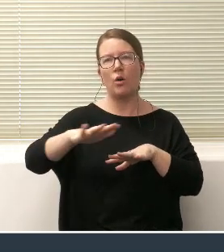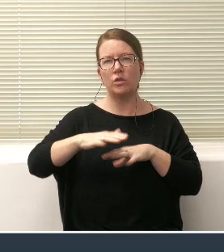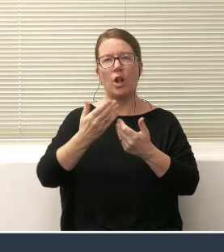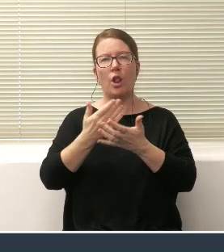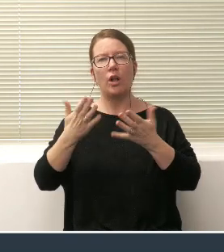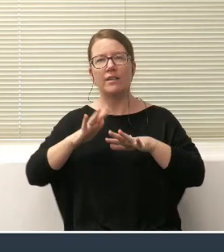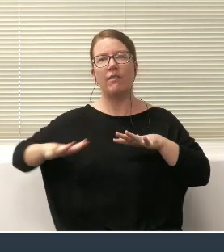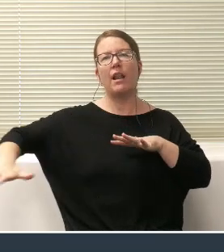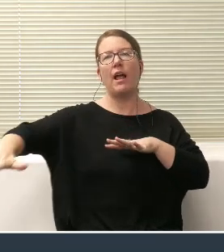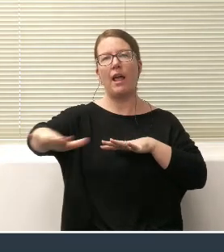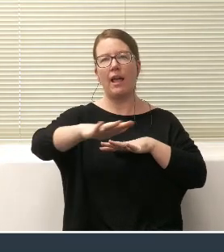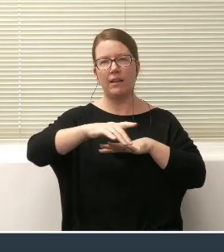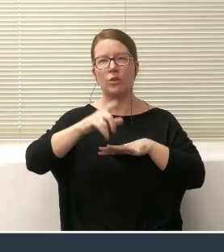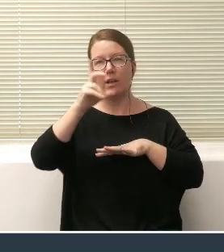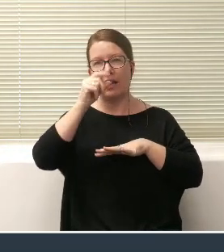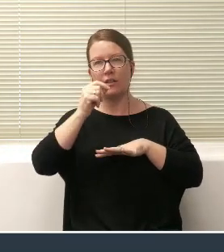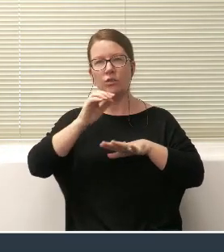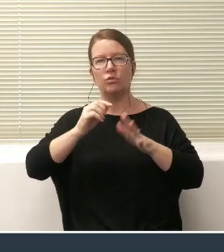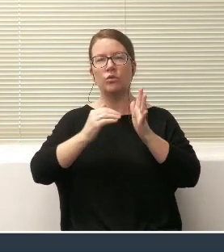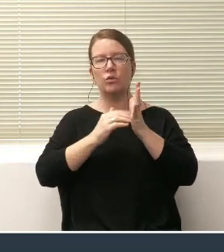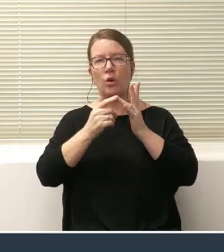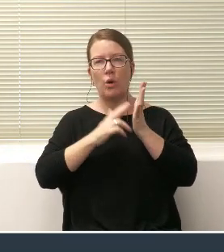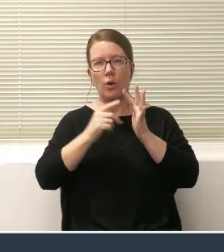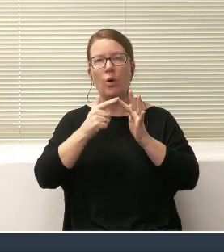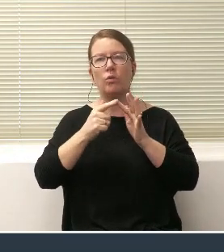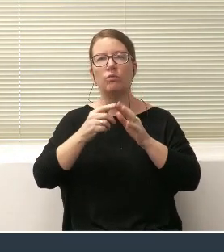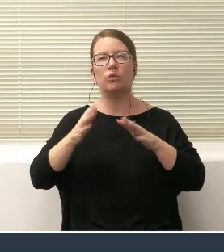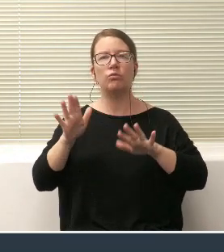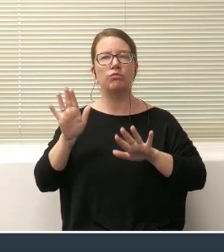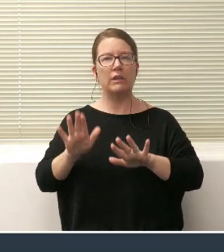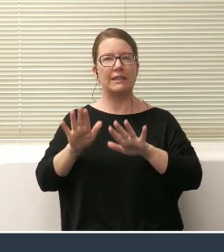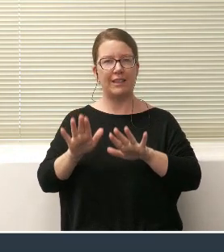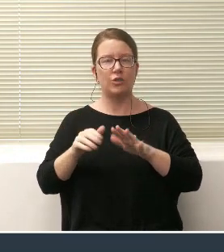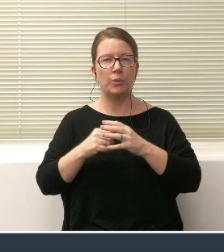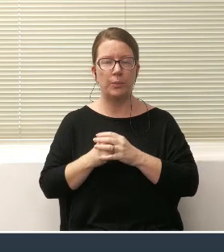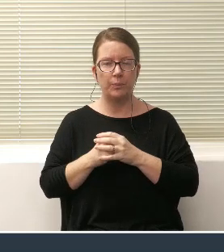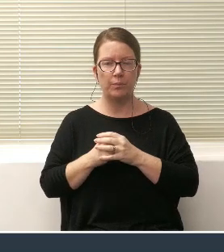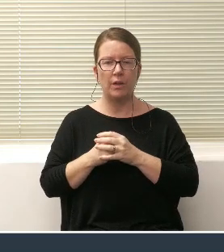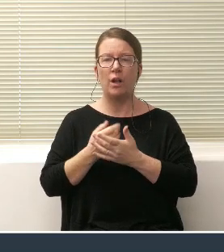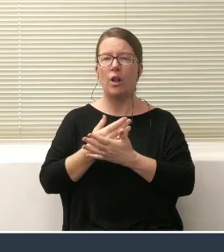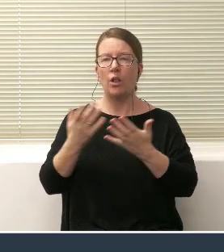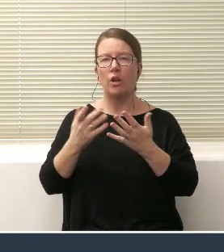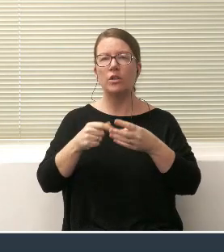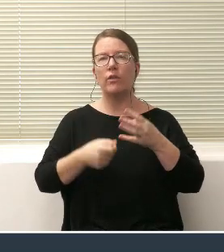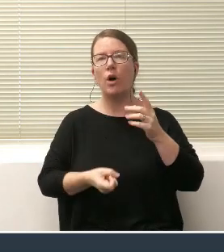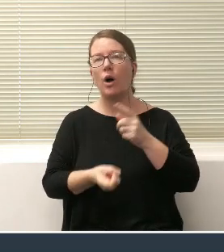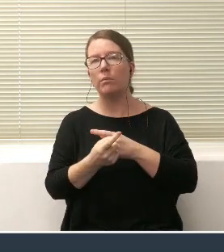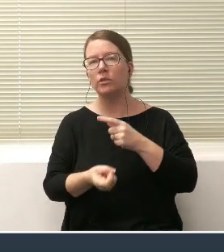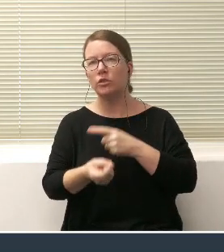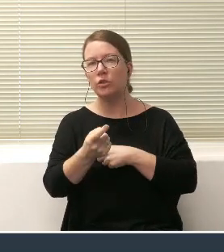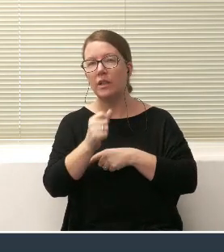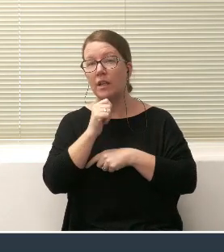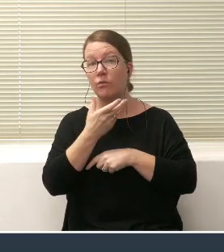that village that is zoned residential. So there was more opportunities under the mixed delivery approach.